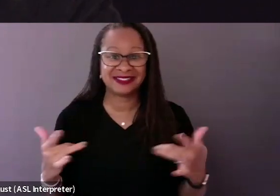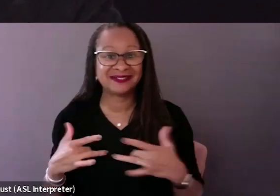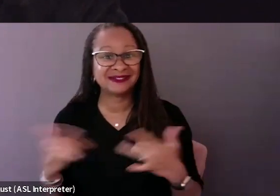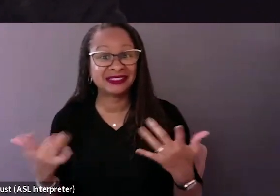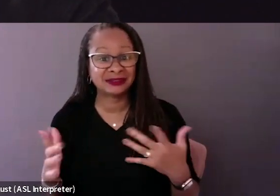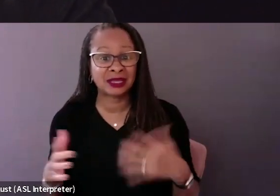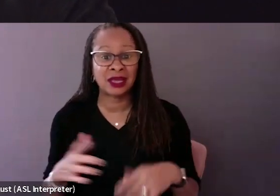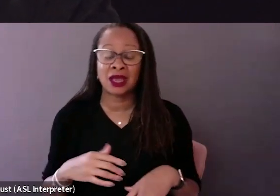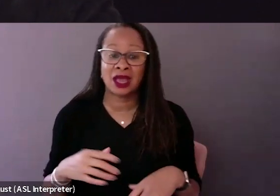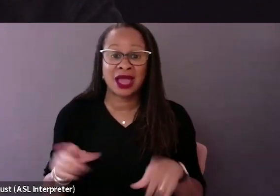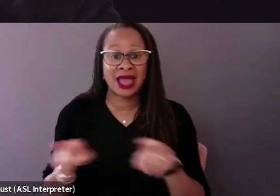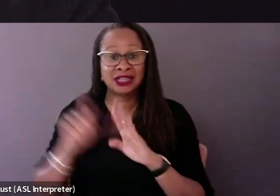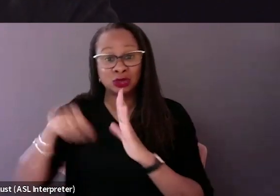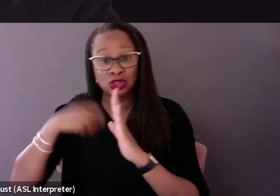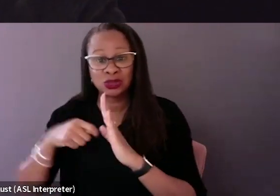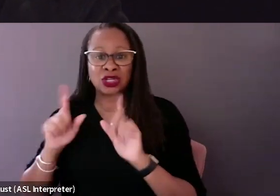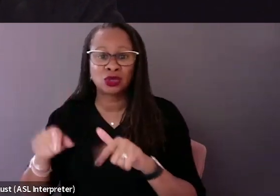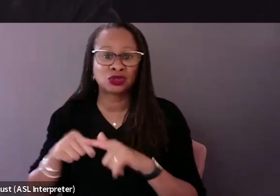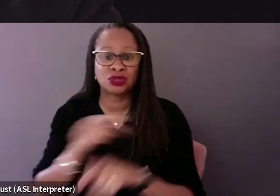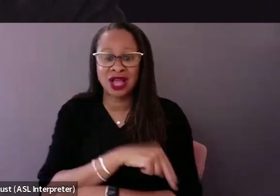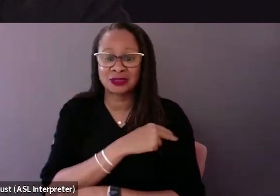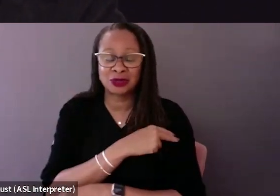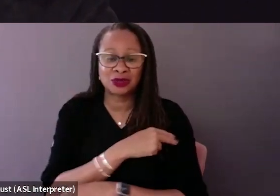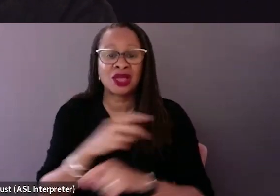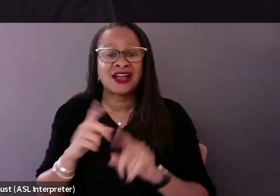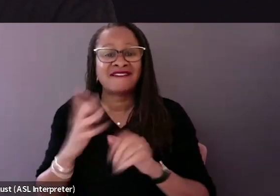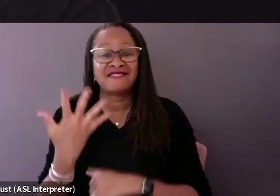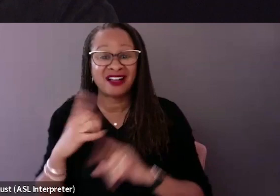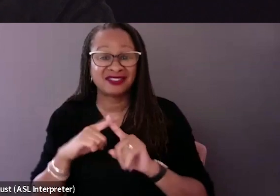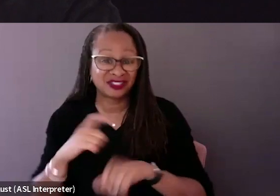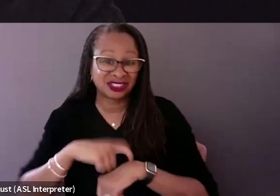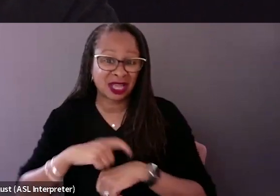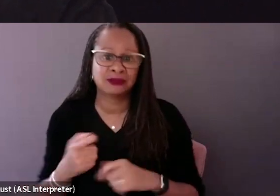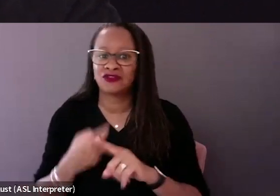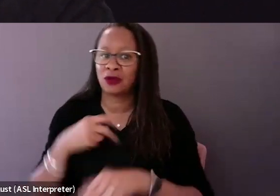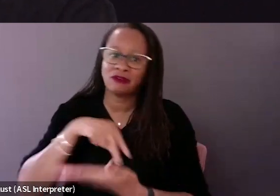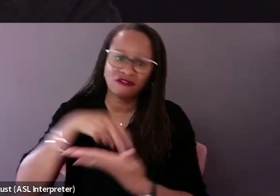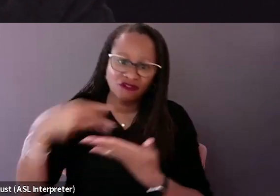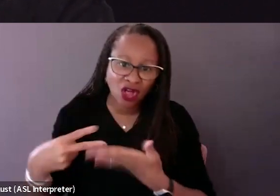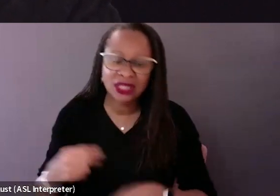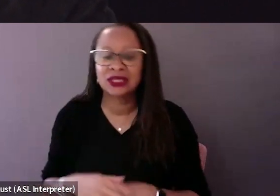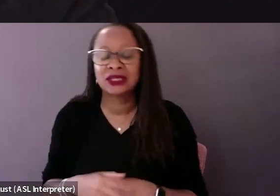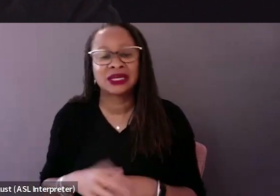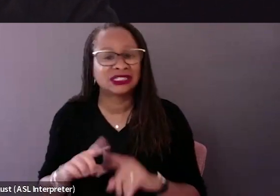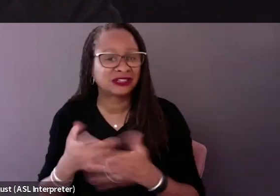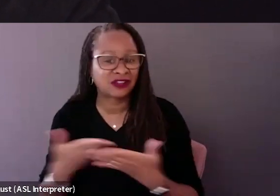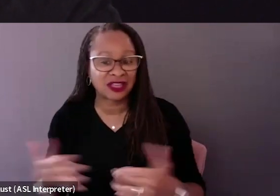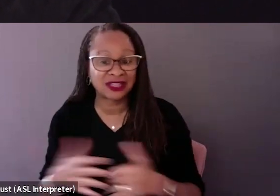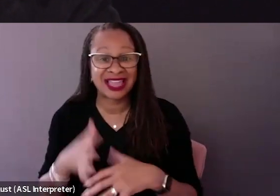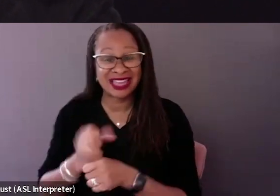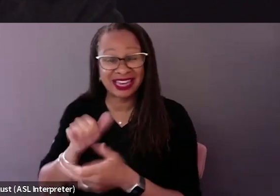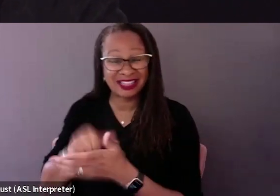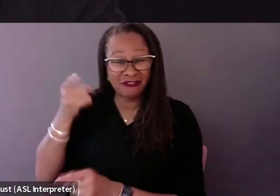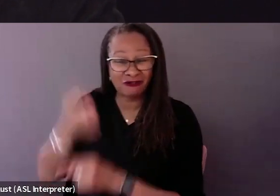went to the hospital like 5 different times from falls and stuff, and that getting that right. There